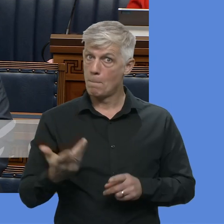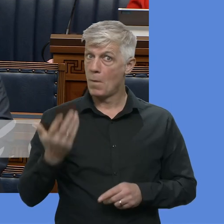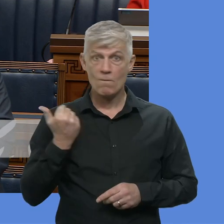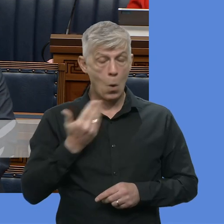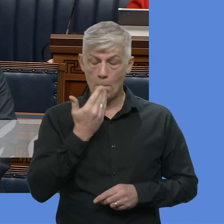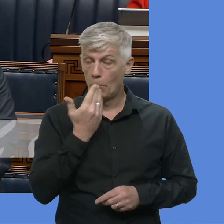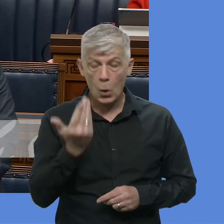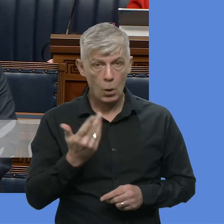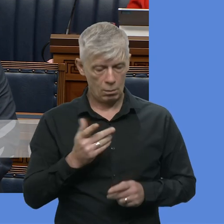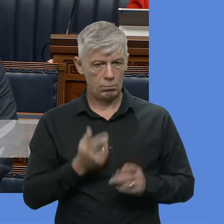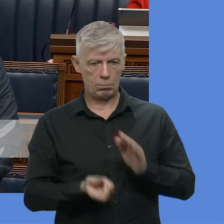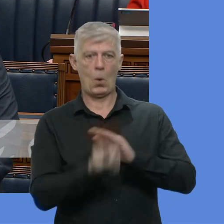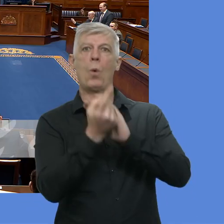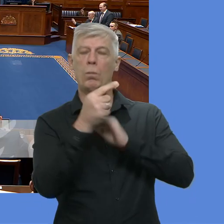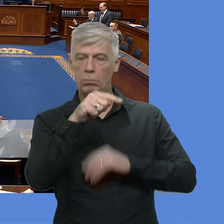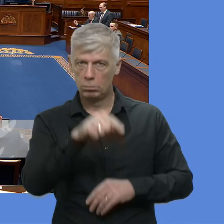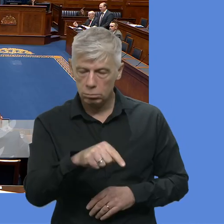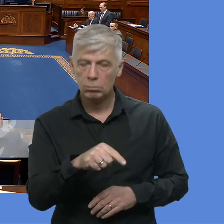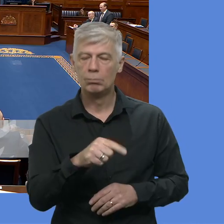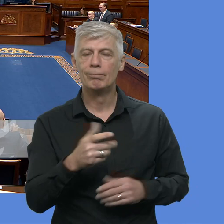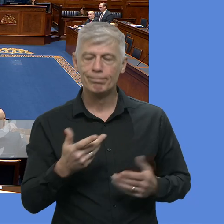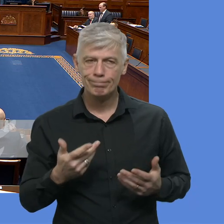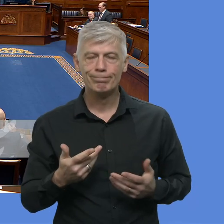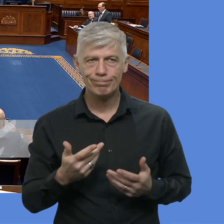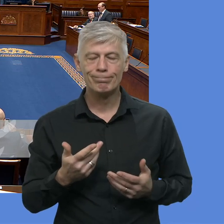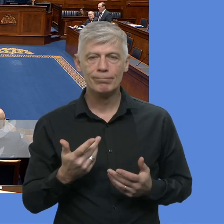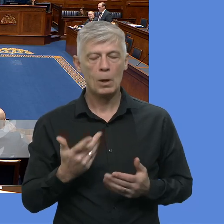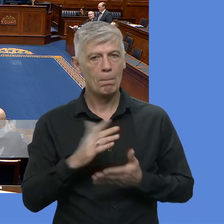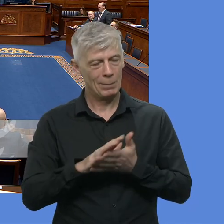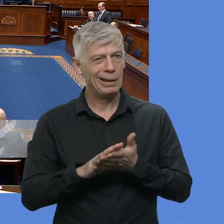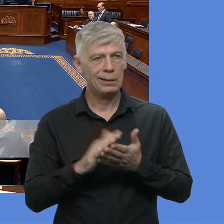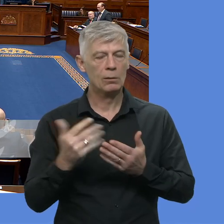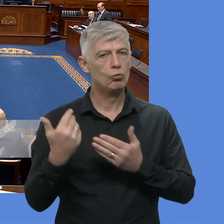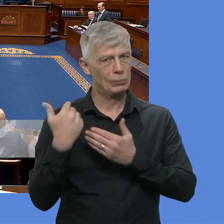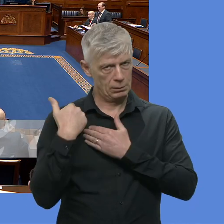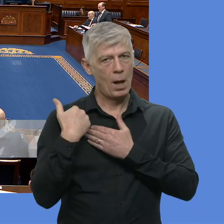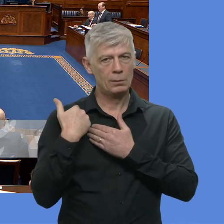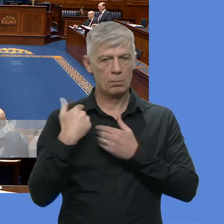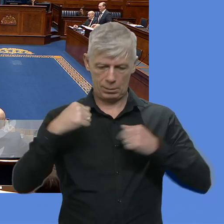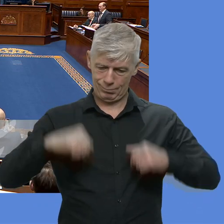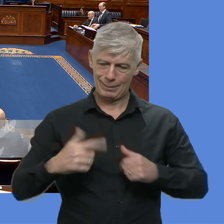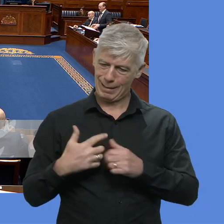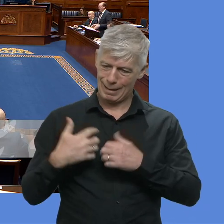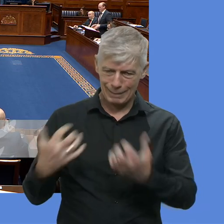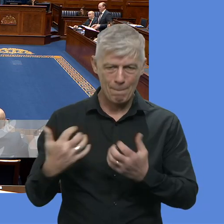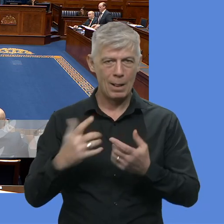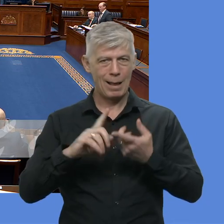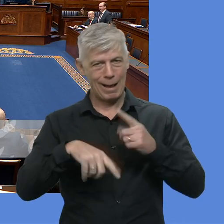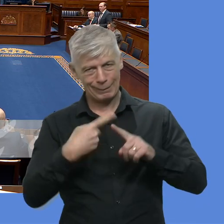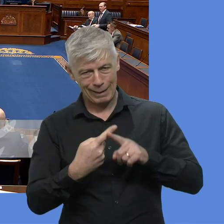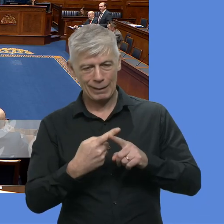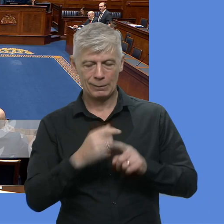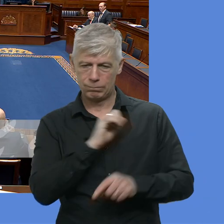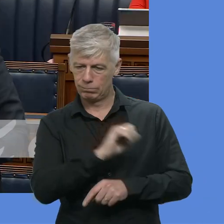didn't happen before. And I think there is a responsibility on this Assembly and on the Executive to make sure there